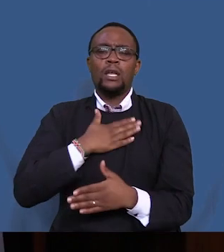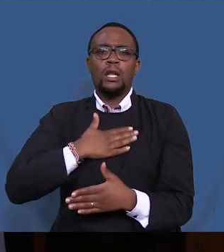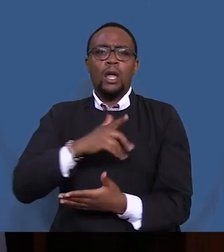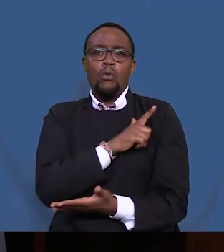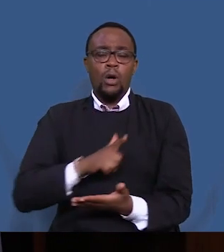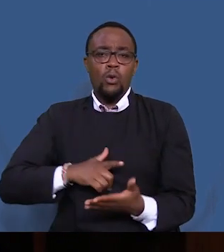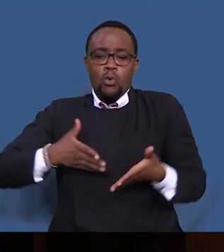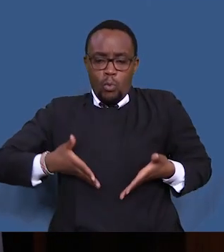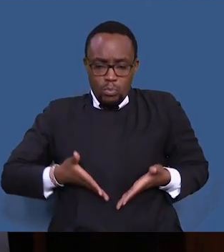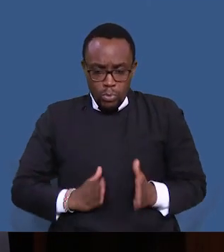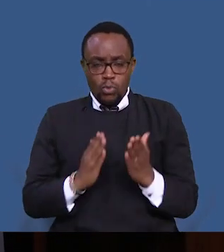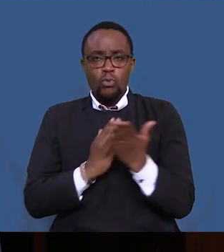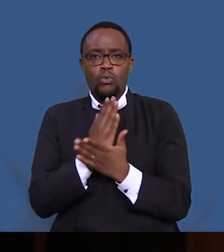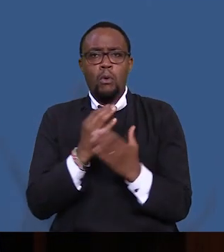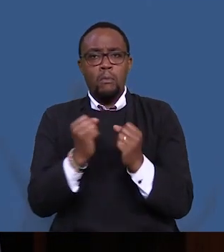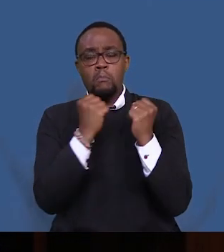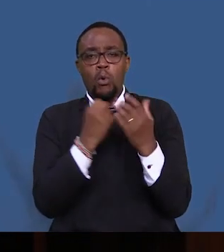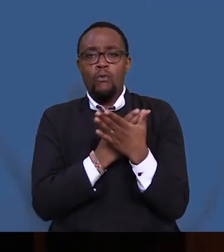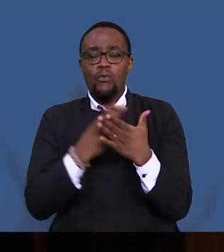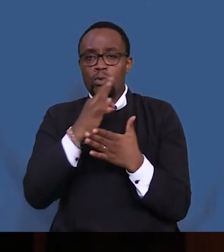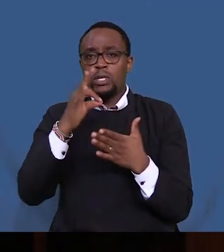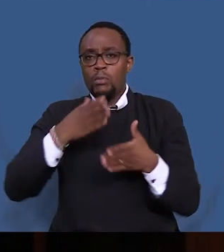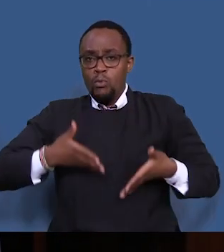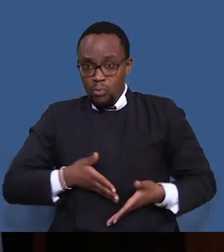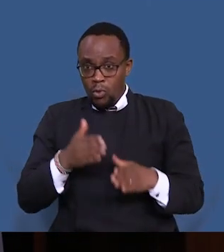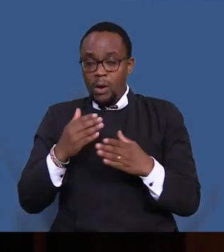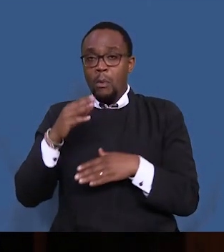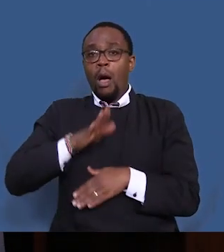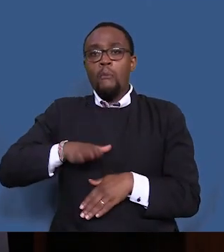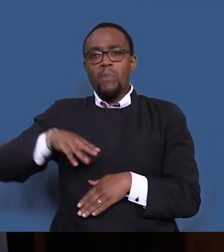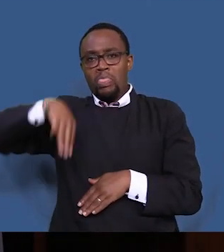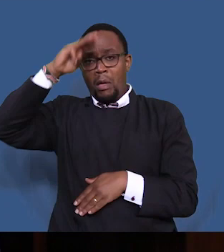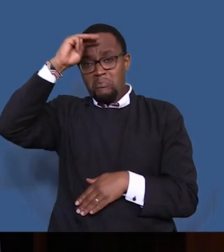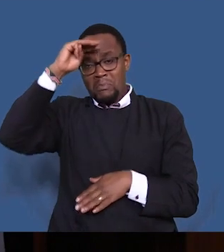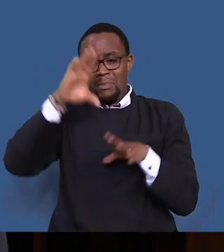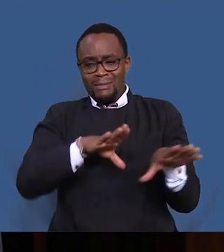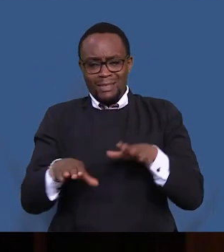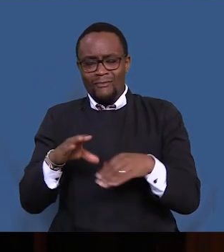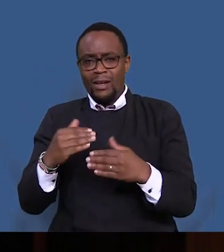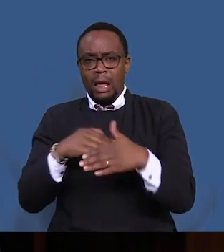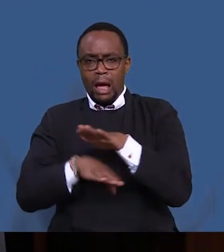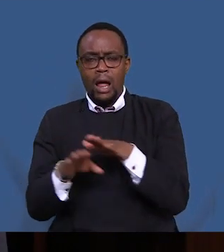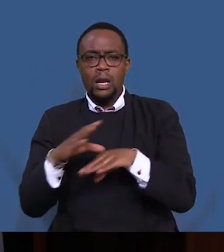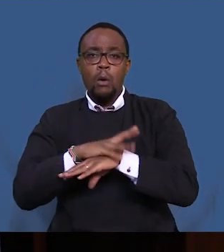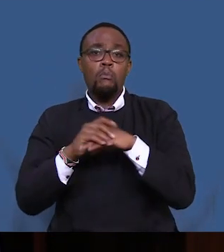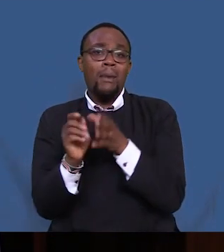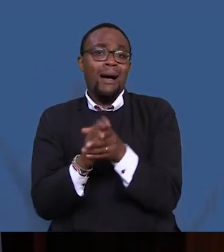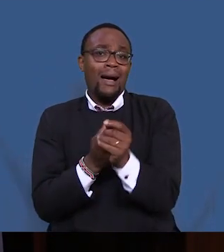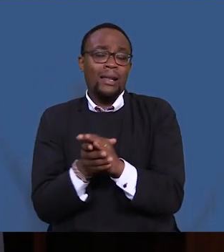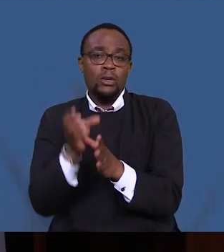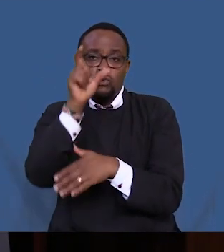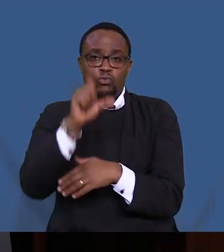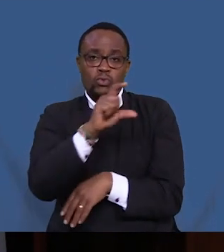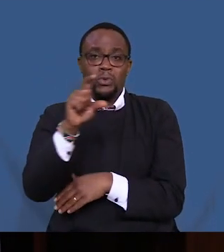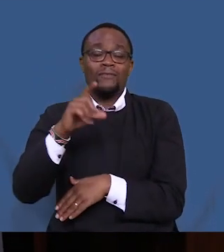our Lord, who was conceived by the Holy Ghost, born of the Virgin Mary, suffered under Pontius Pilate, was